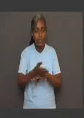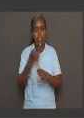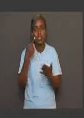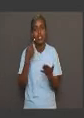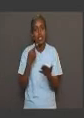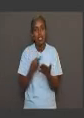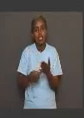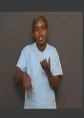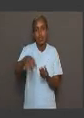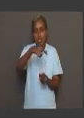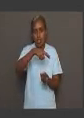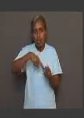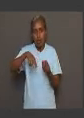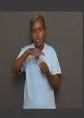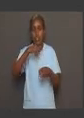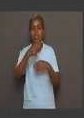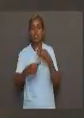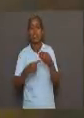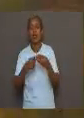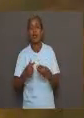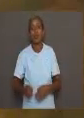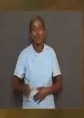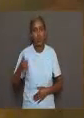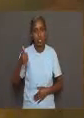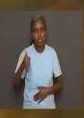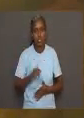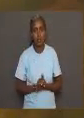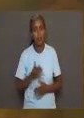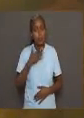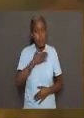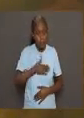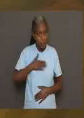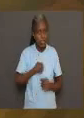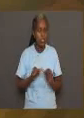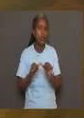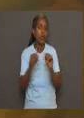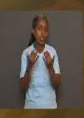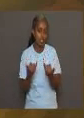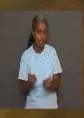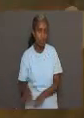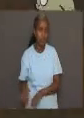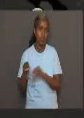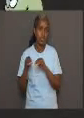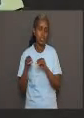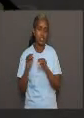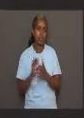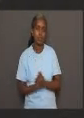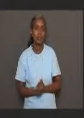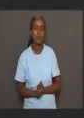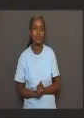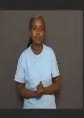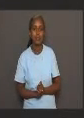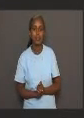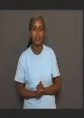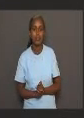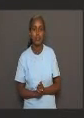been rotated about the origin. Please go ahead now, students.